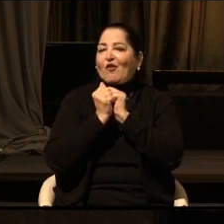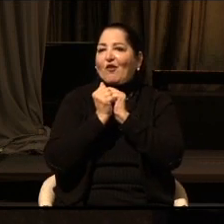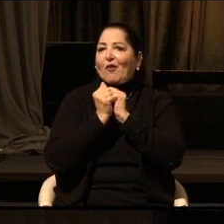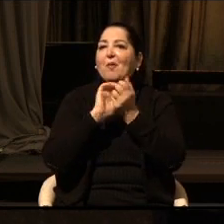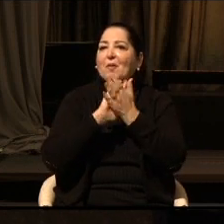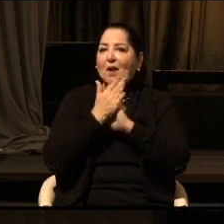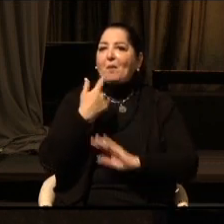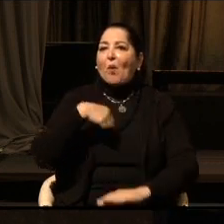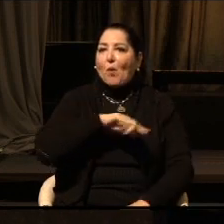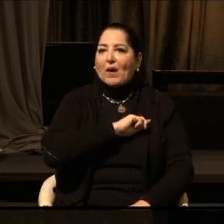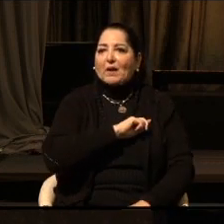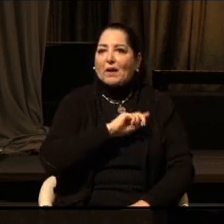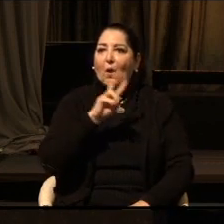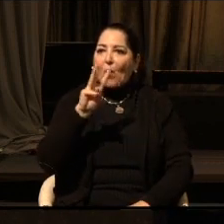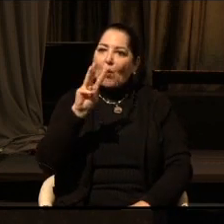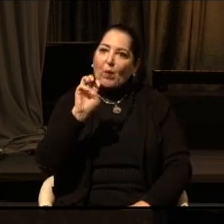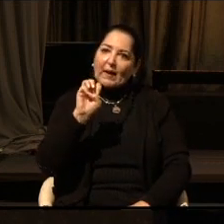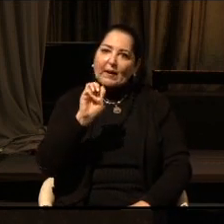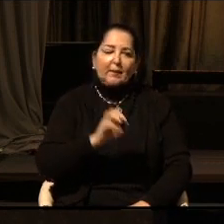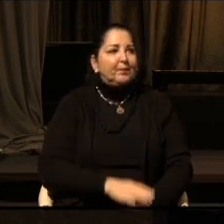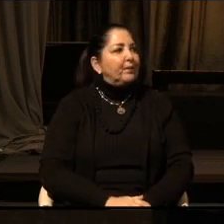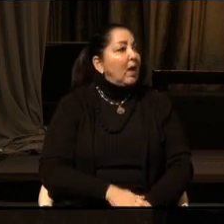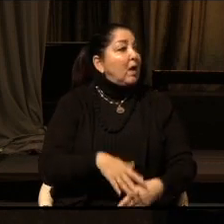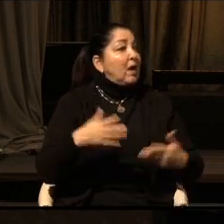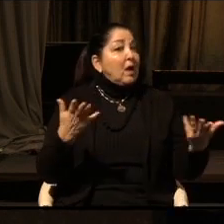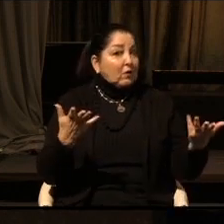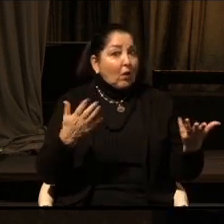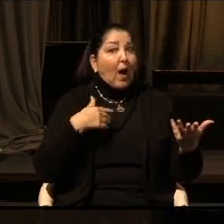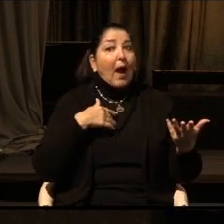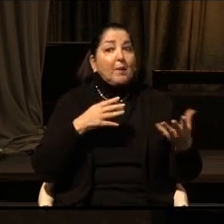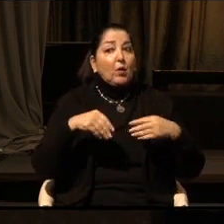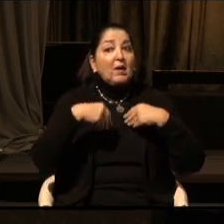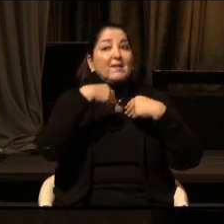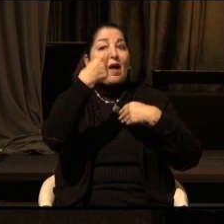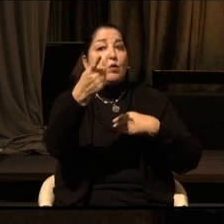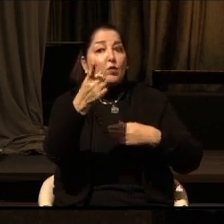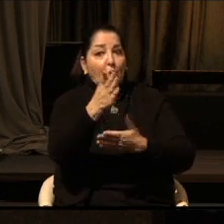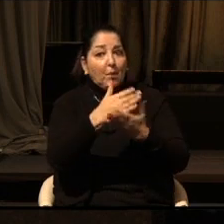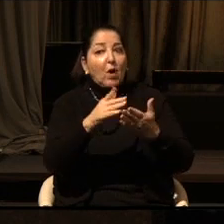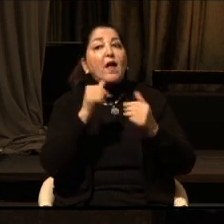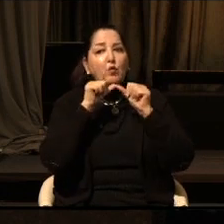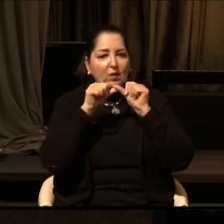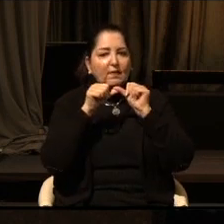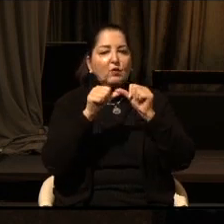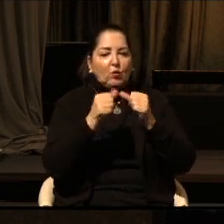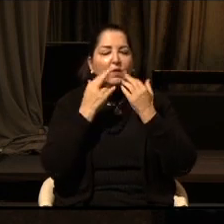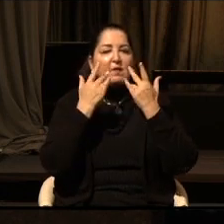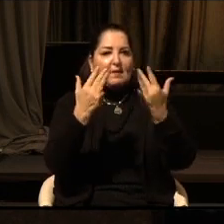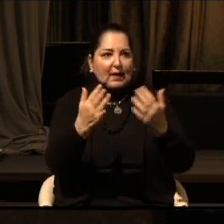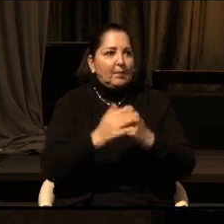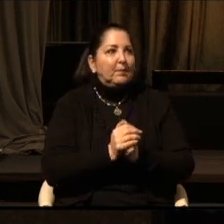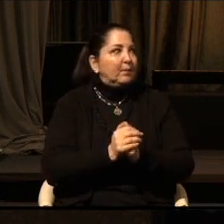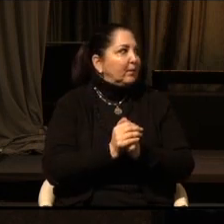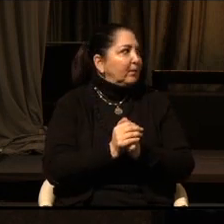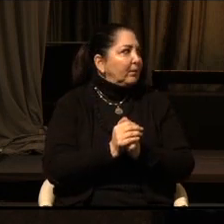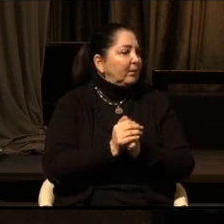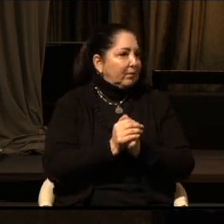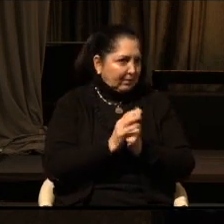now here we go. I'm gonna give you your part, and you're gonna continue singing that part on this side of the